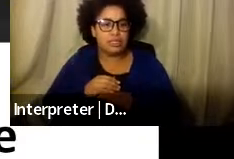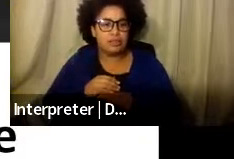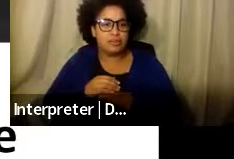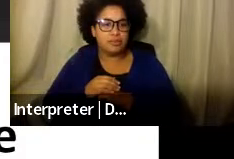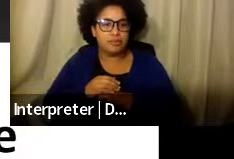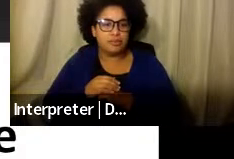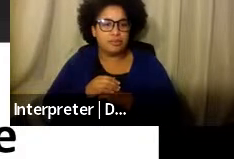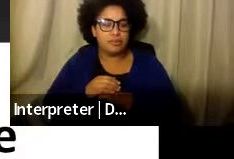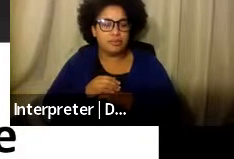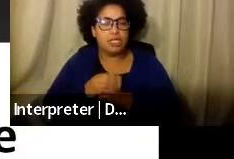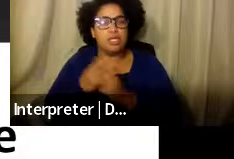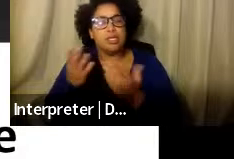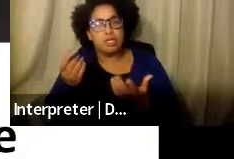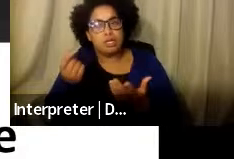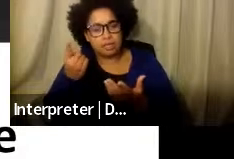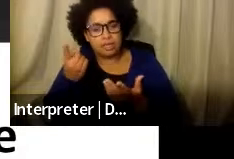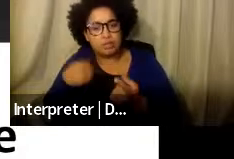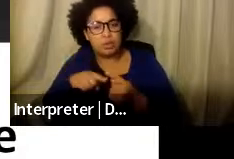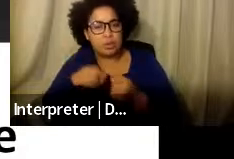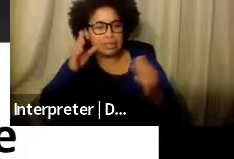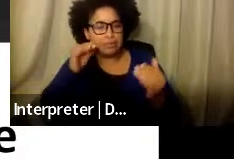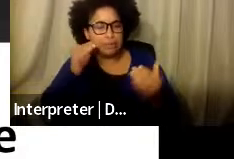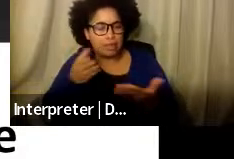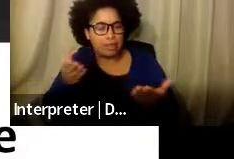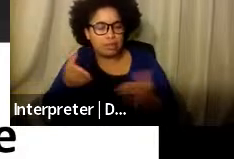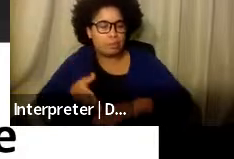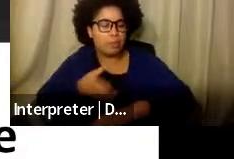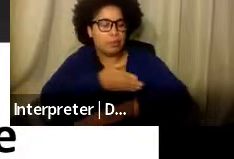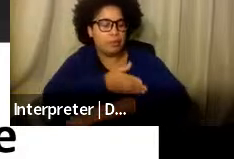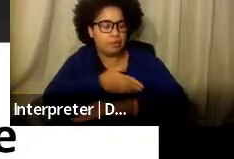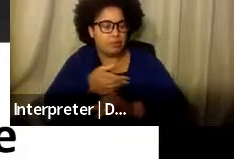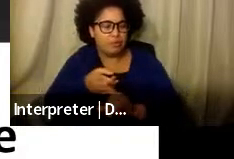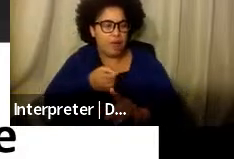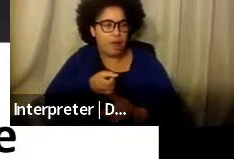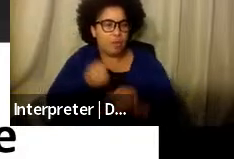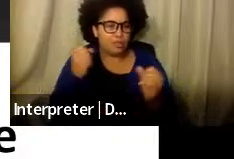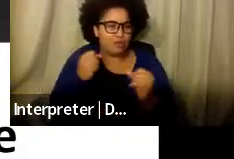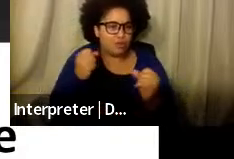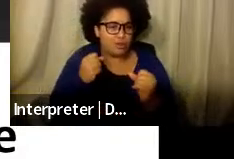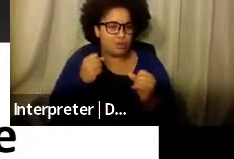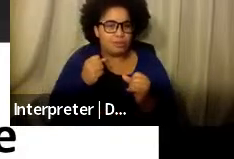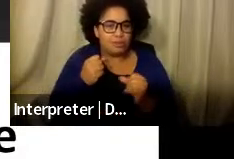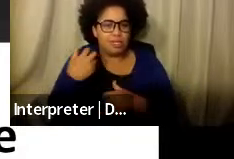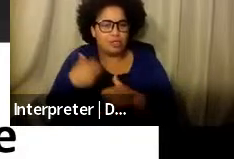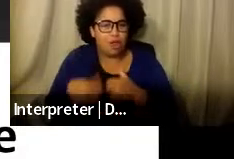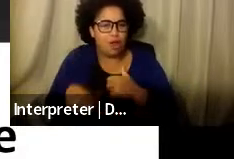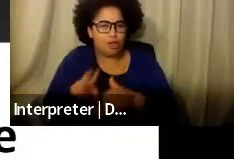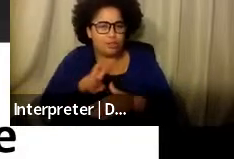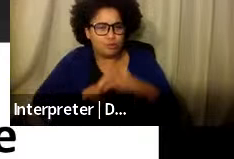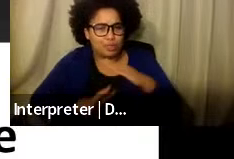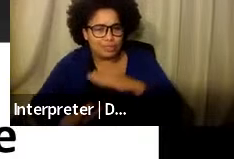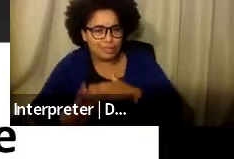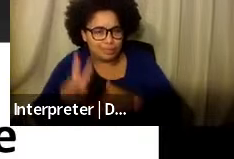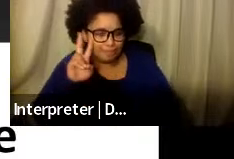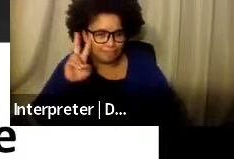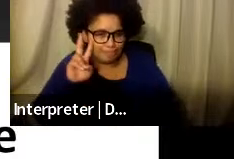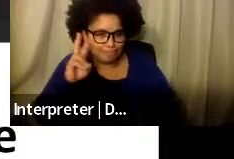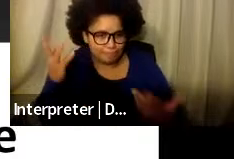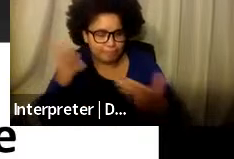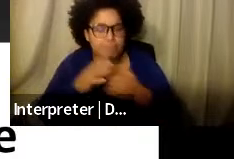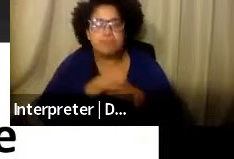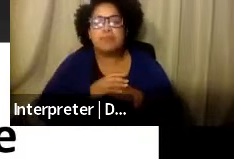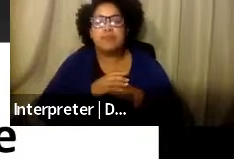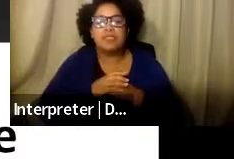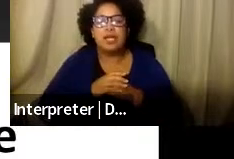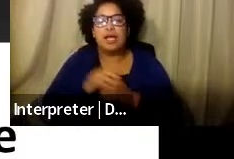That is likely when we expect things to be improving from the winter, although very hard to predict the future. The